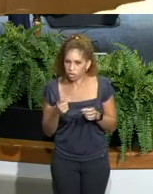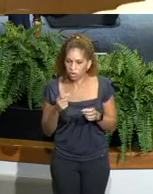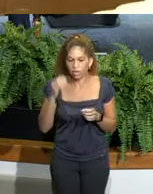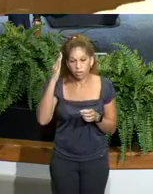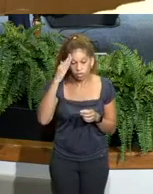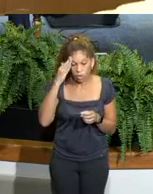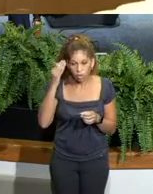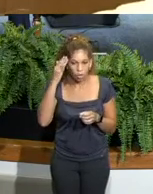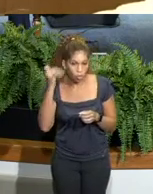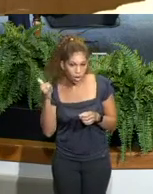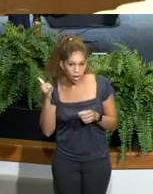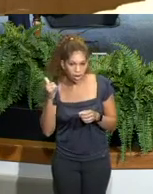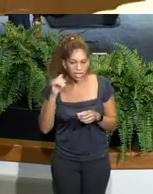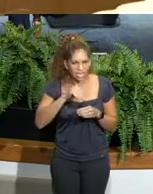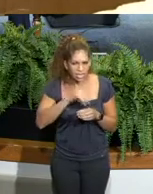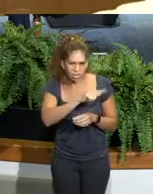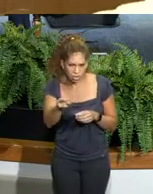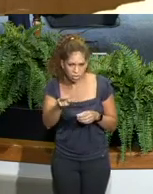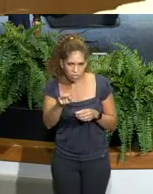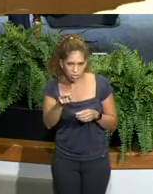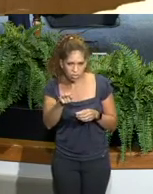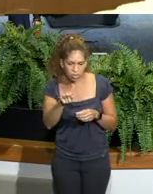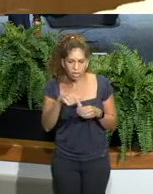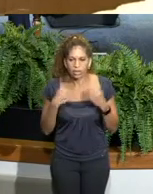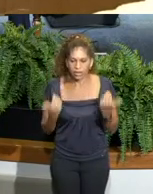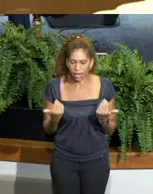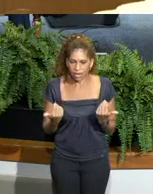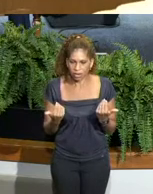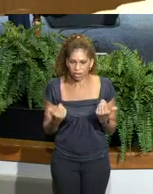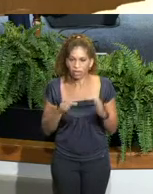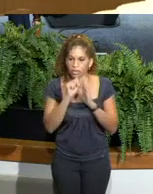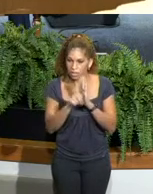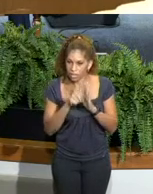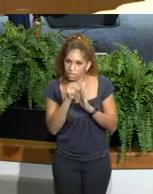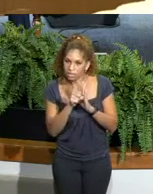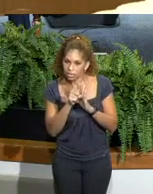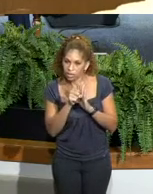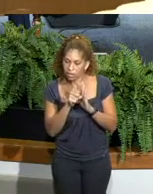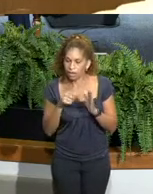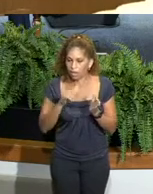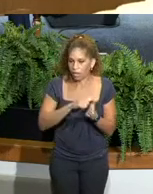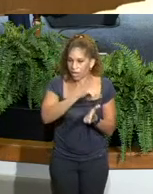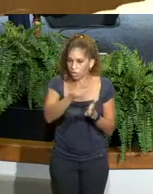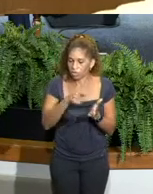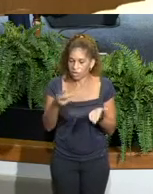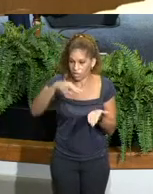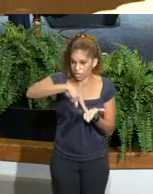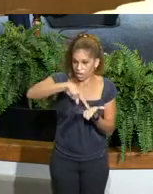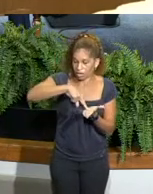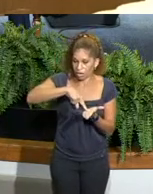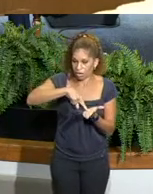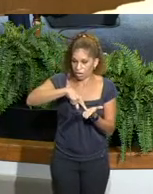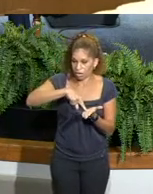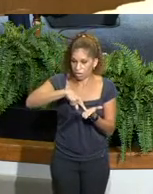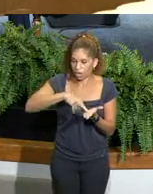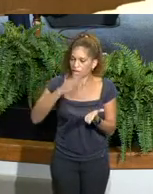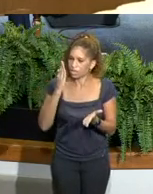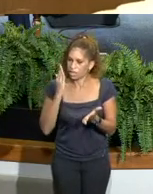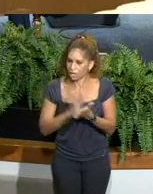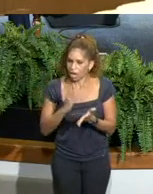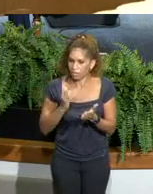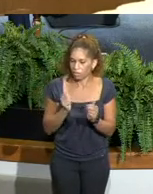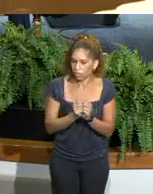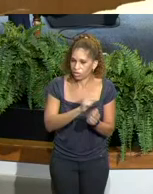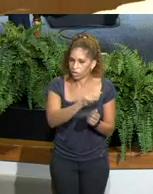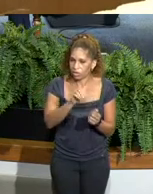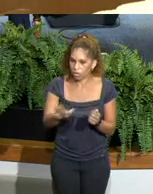must do it. It's in you. And now is the season that you must stand up and refuse with your